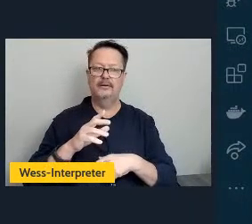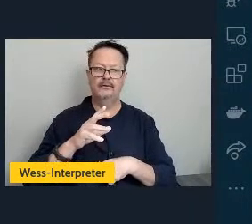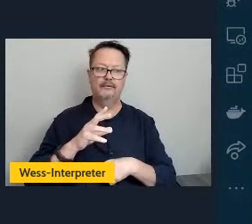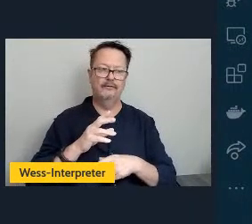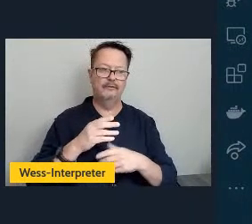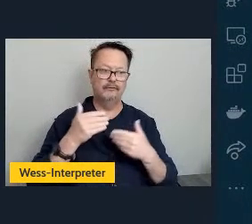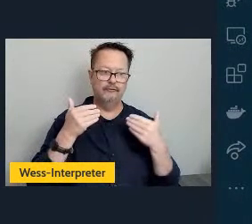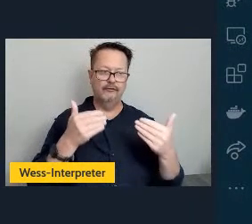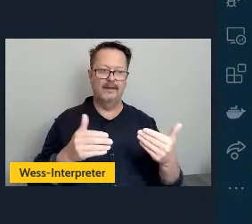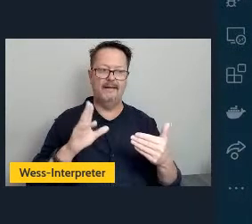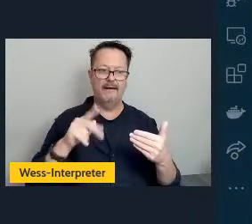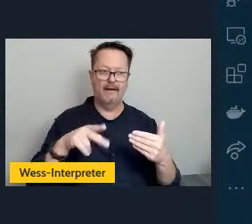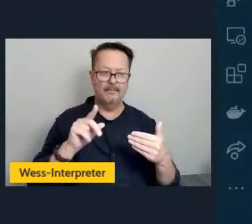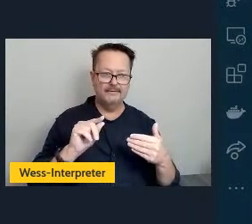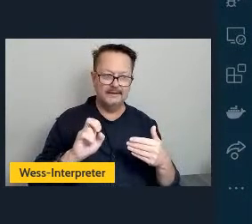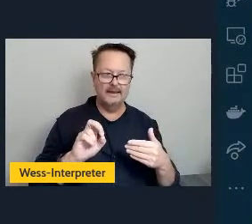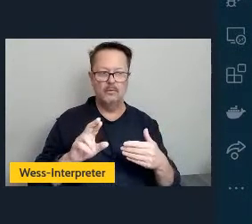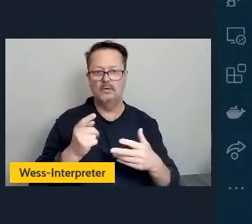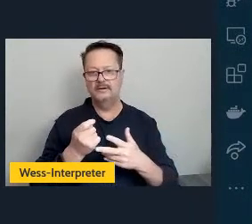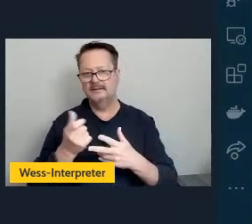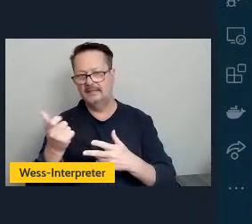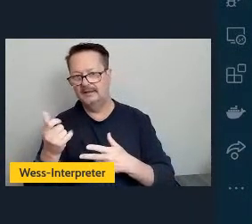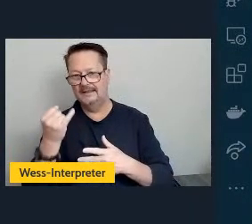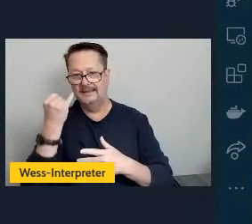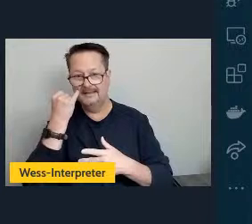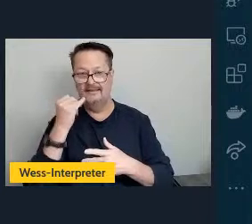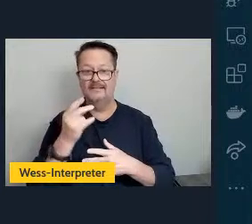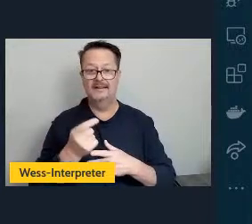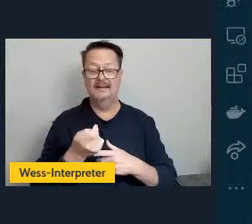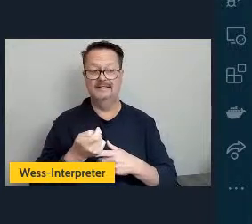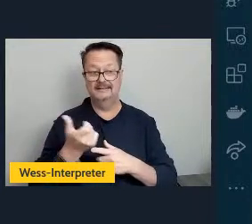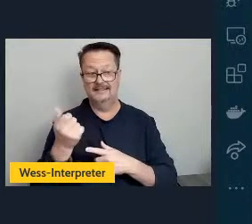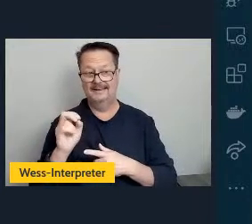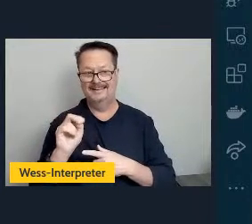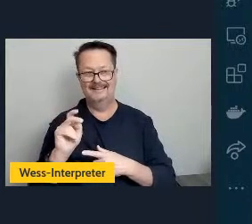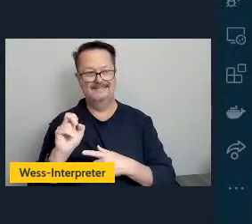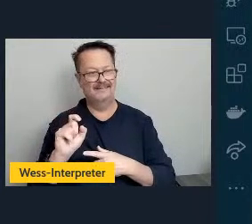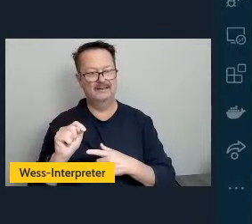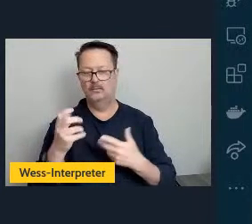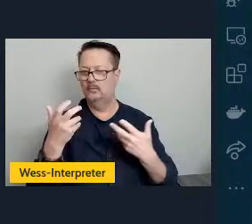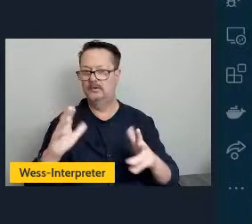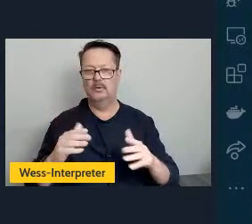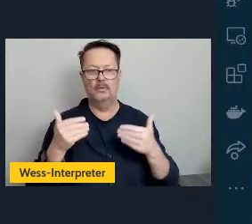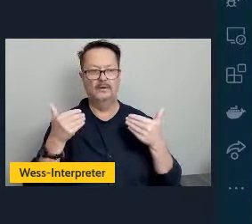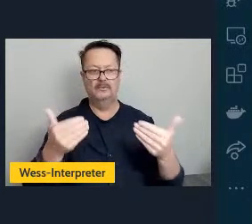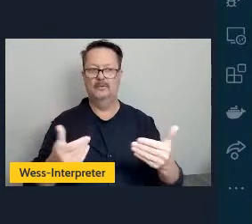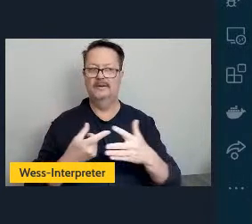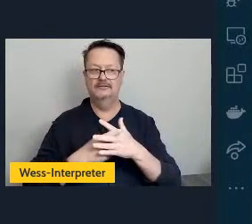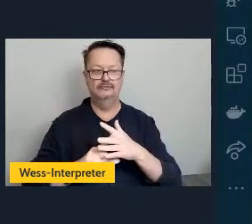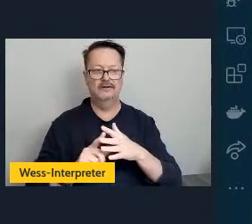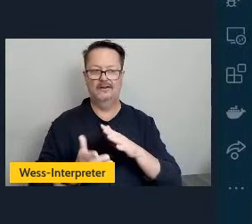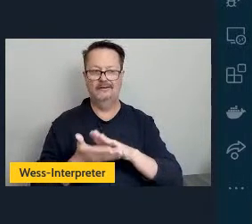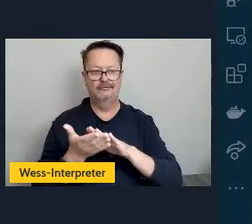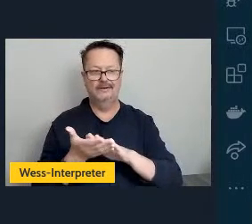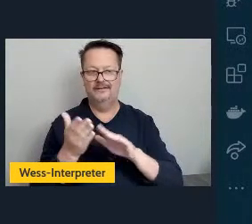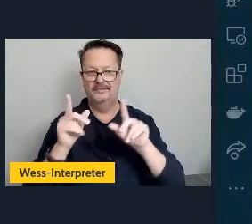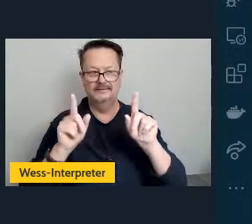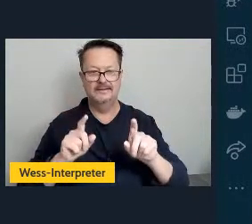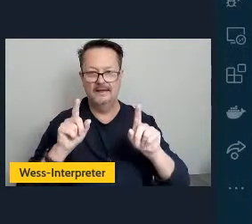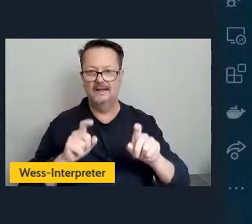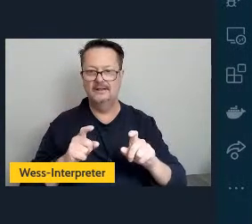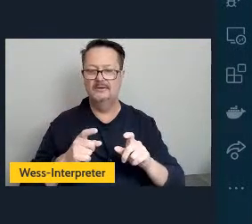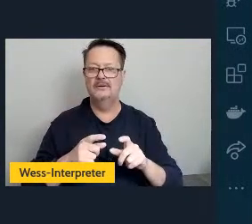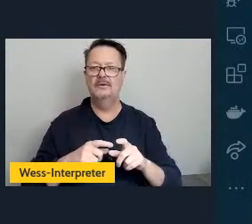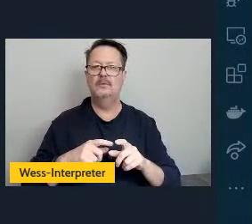event. And in case of a delete event, we don't really want to execute our tests. We want to